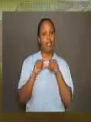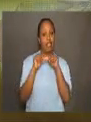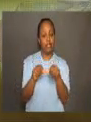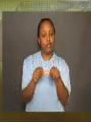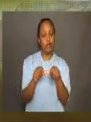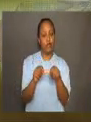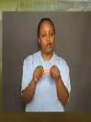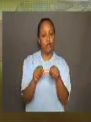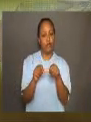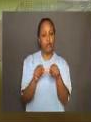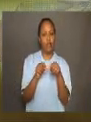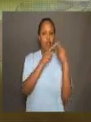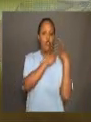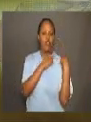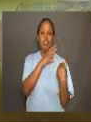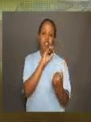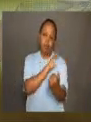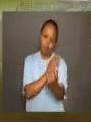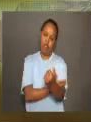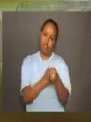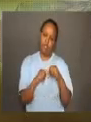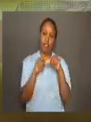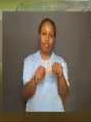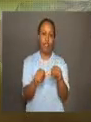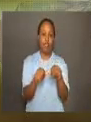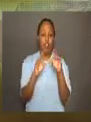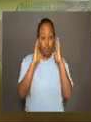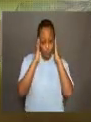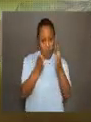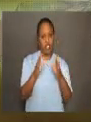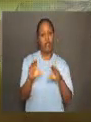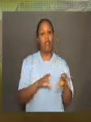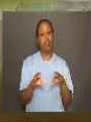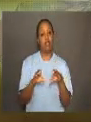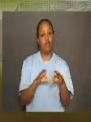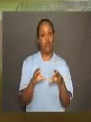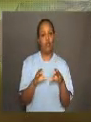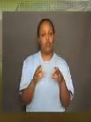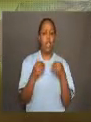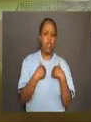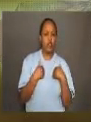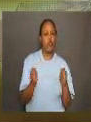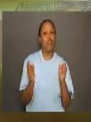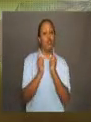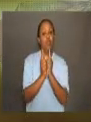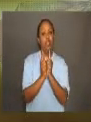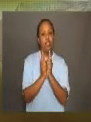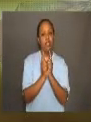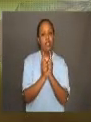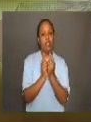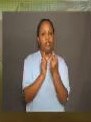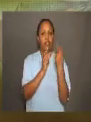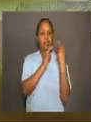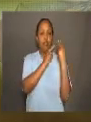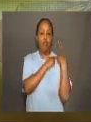think about authority and power, focusing on the relationship between